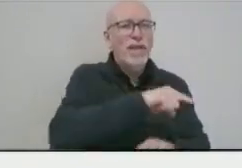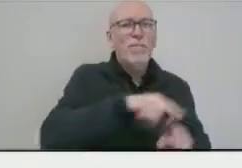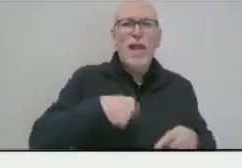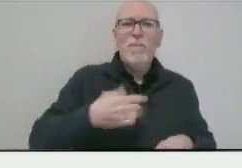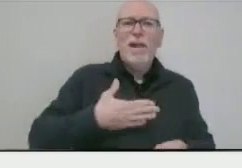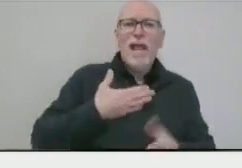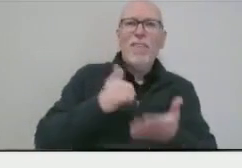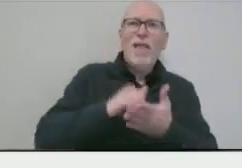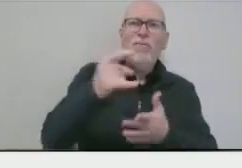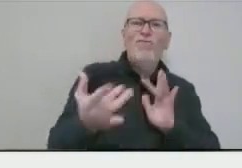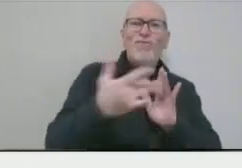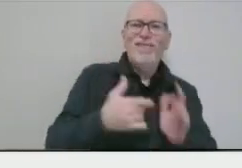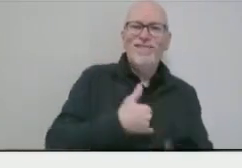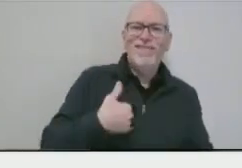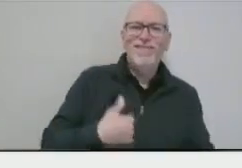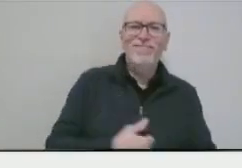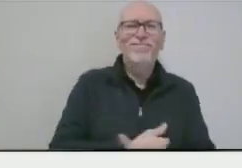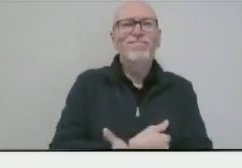reaching out."